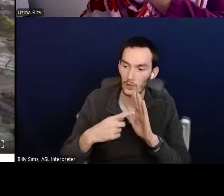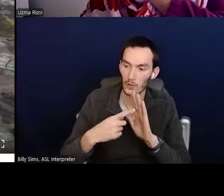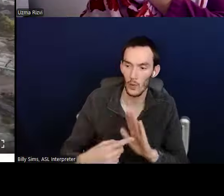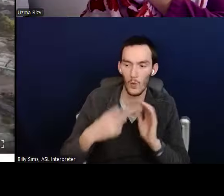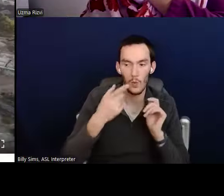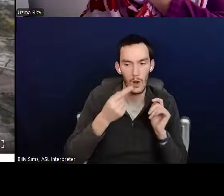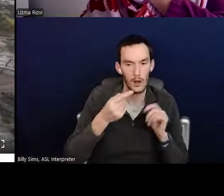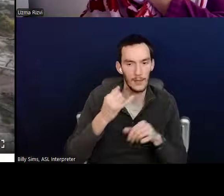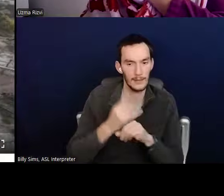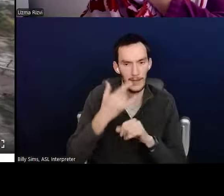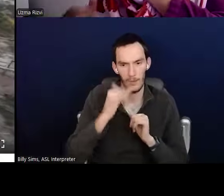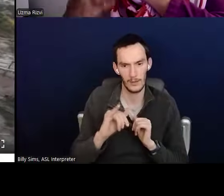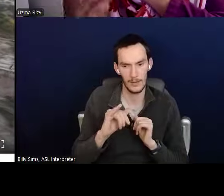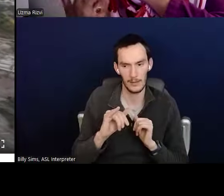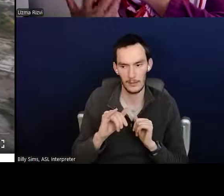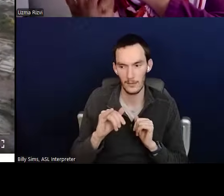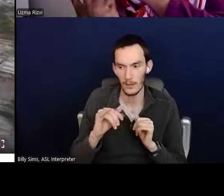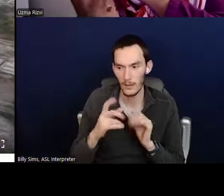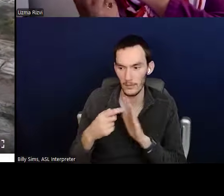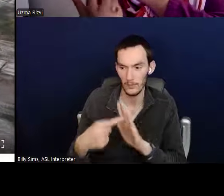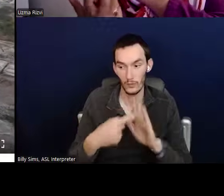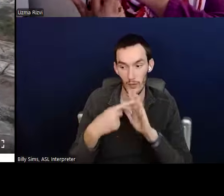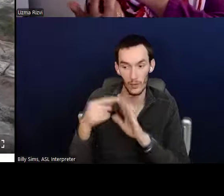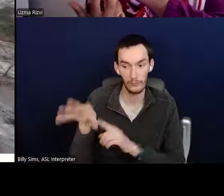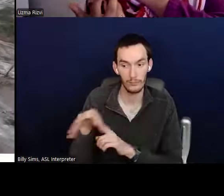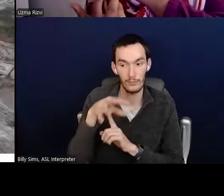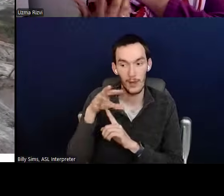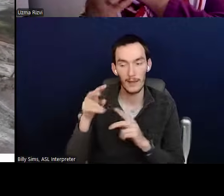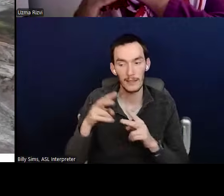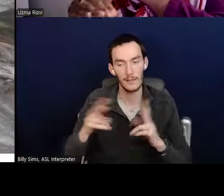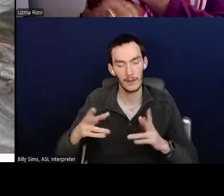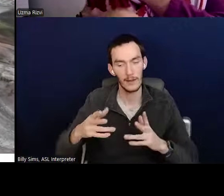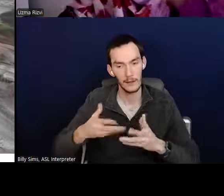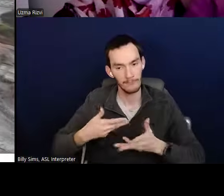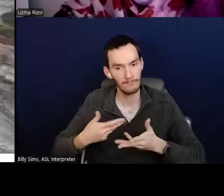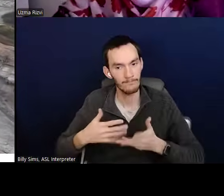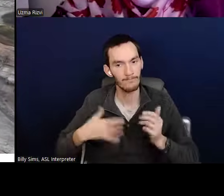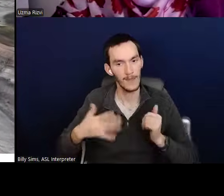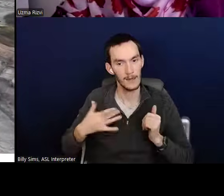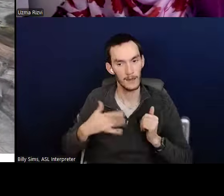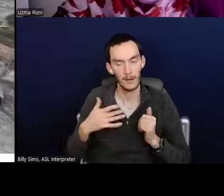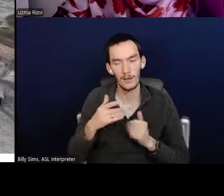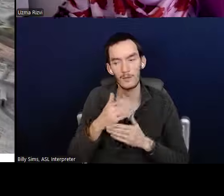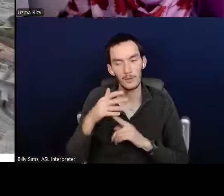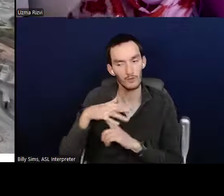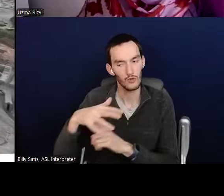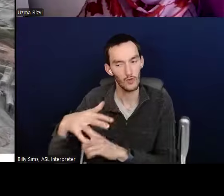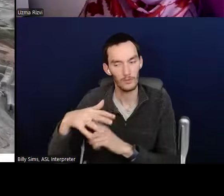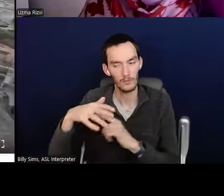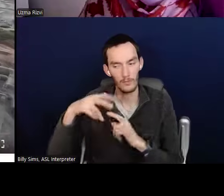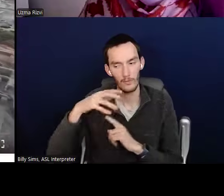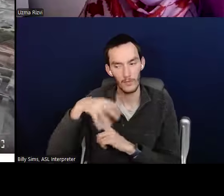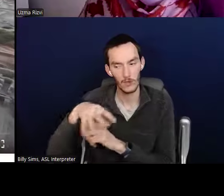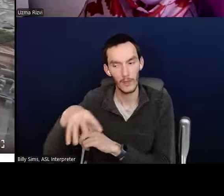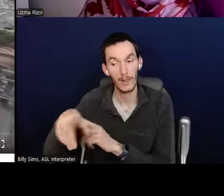site by seeing it and experiencing it, because there's a very visceral sense. So this was some drone footage that we took. This right here is the